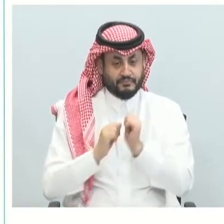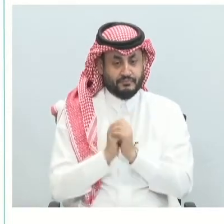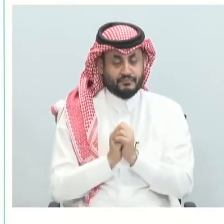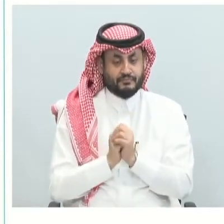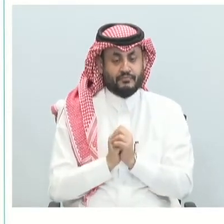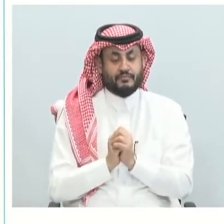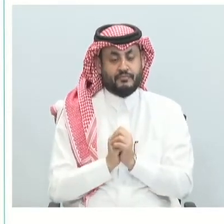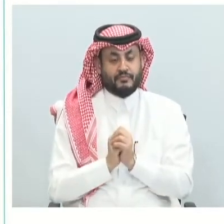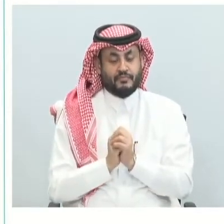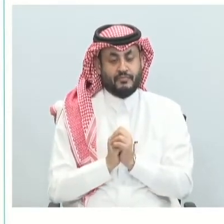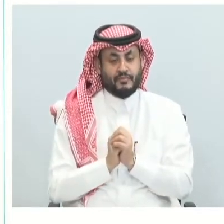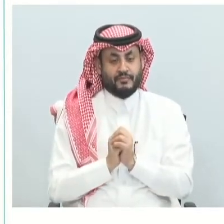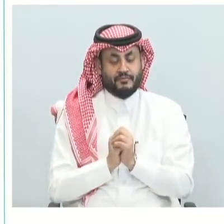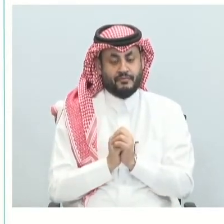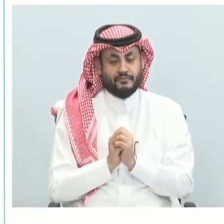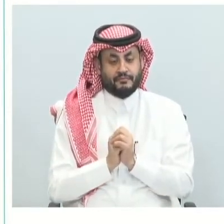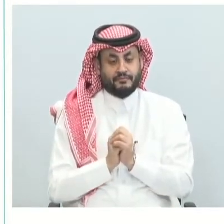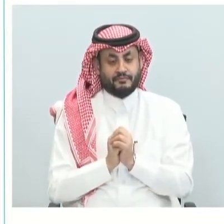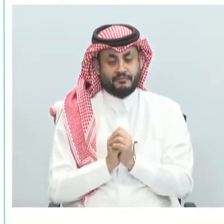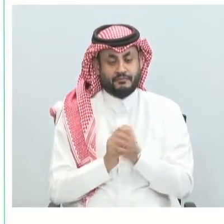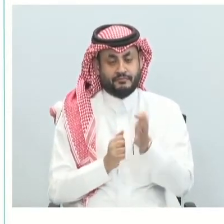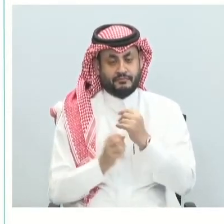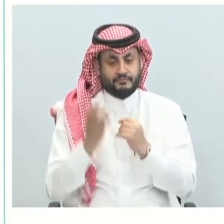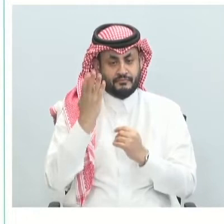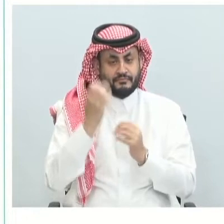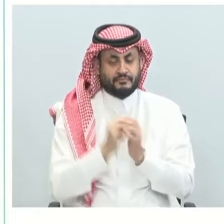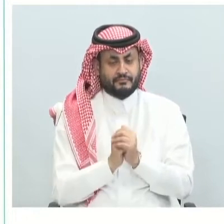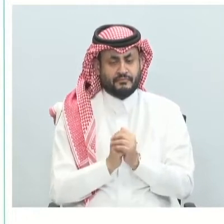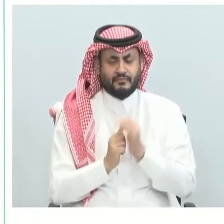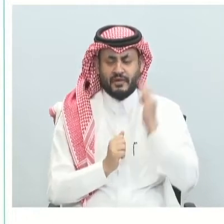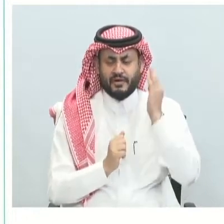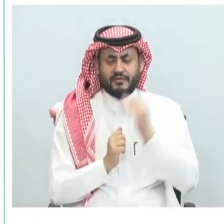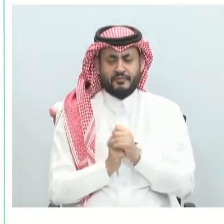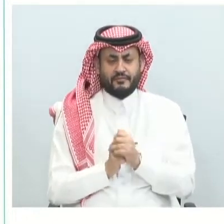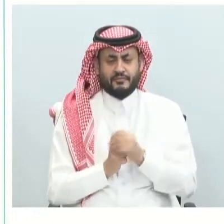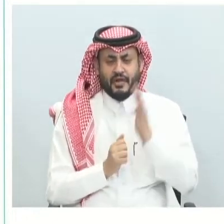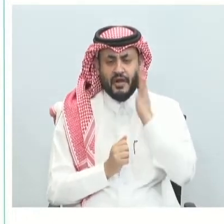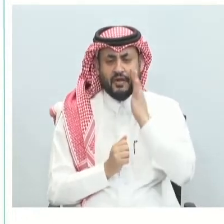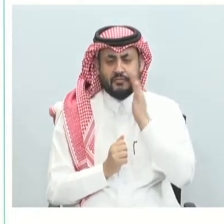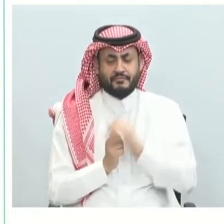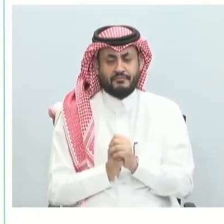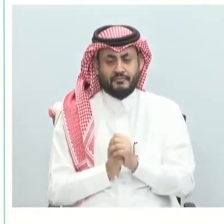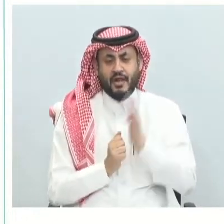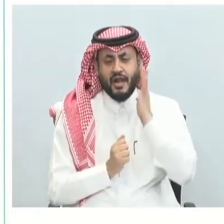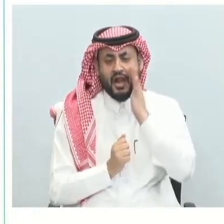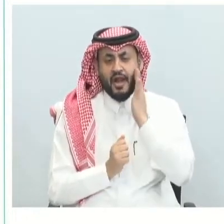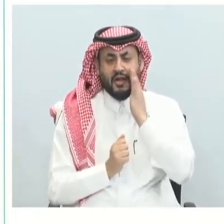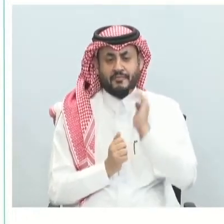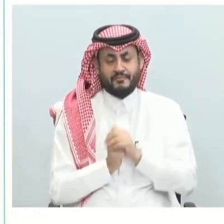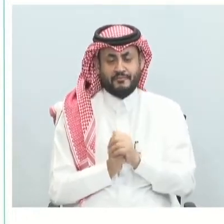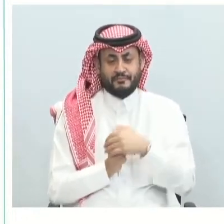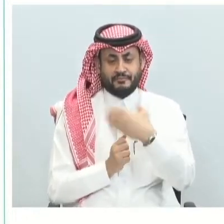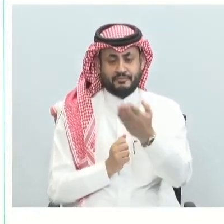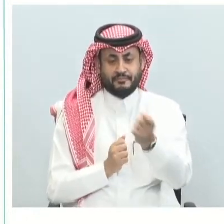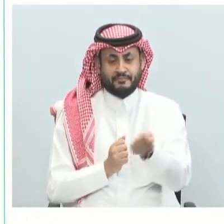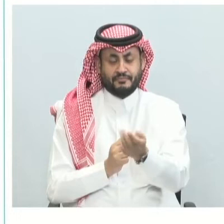wearing white today. Excellent. Number four, let's listen to it. Pink. I'm wearing pink today.